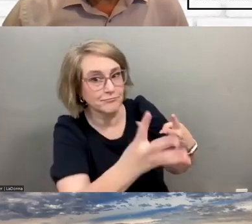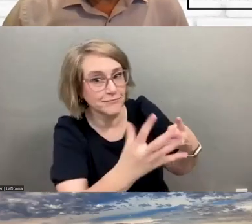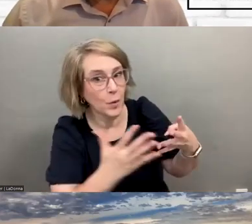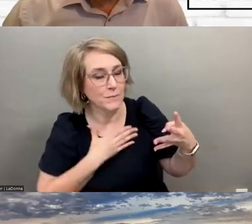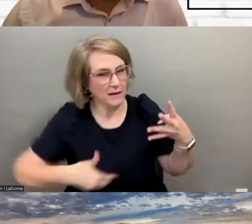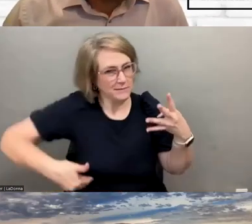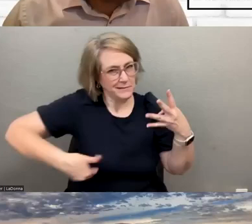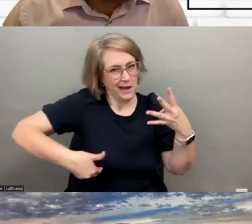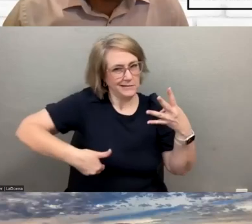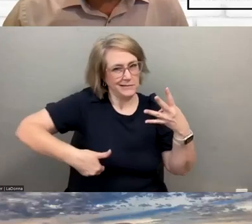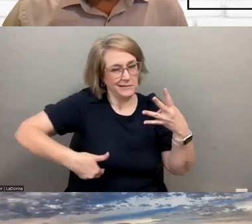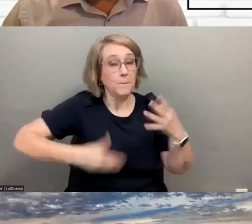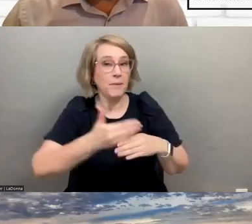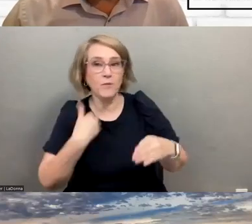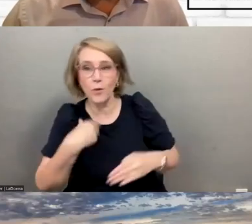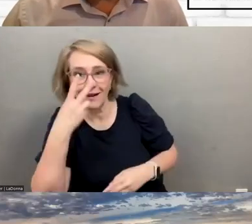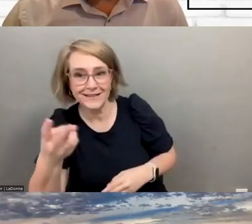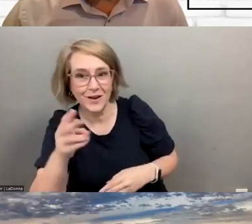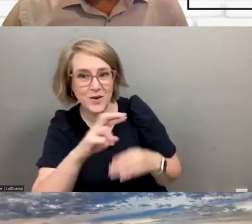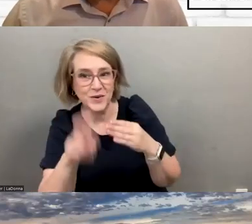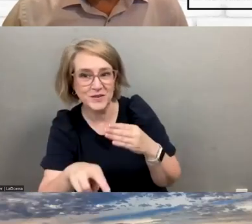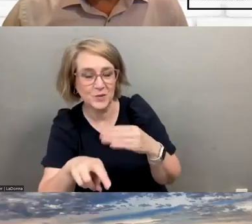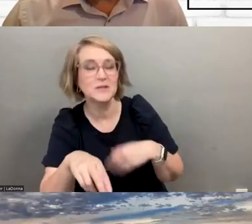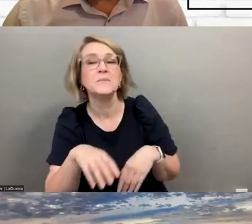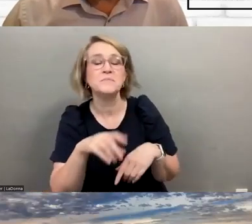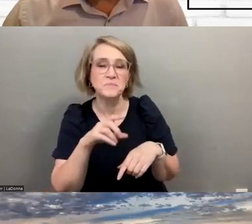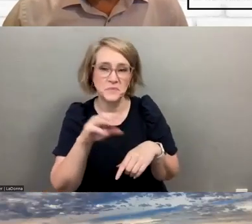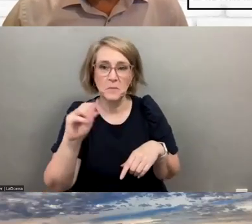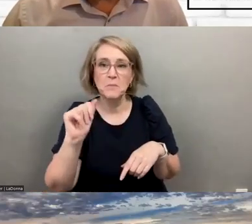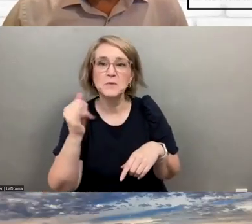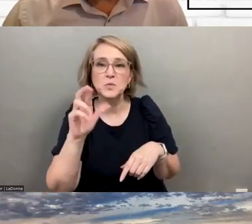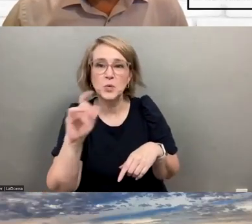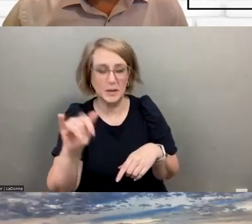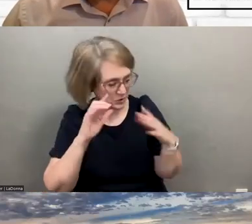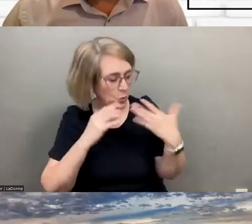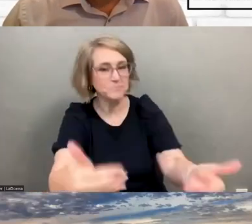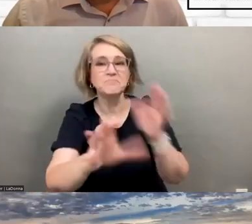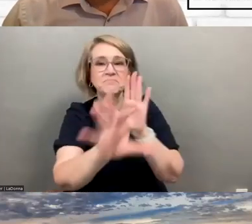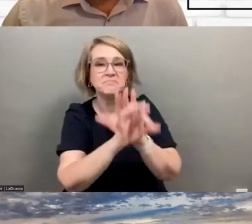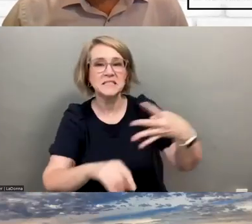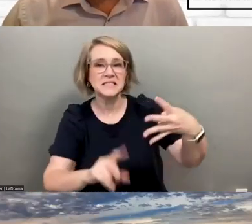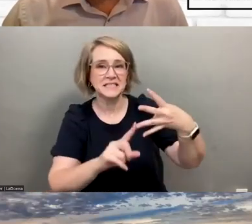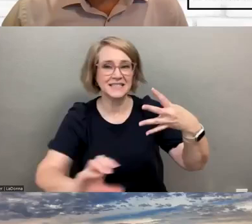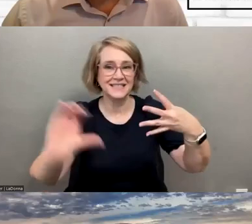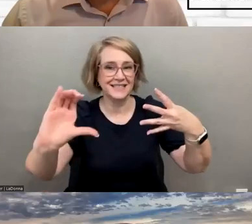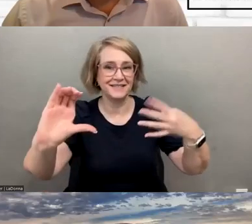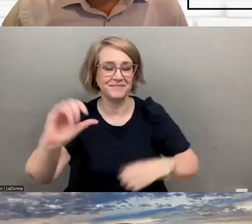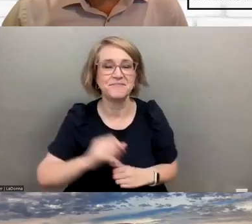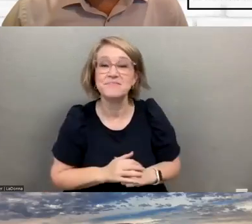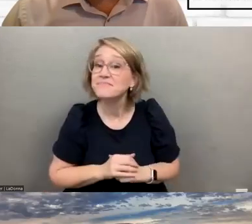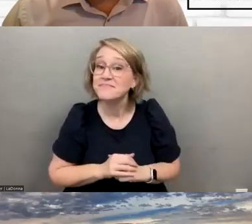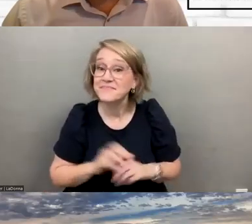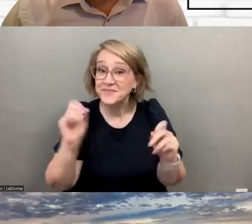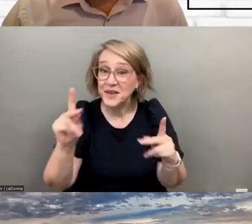felt like I was going to go with before I saw the majority. So we will go with C. Absolutely. Well, then let's